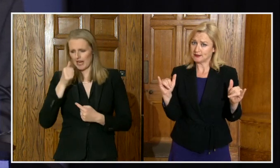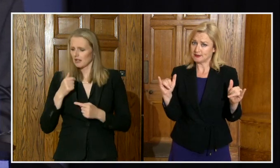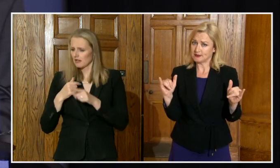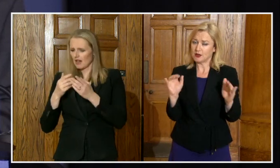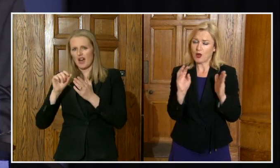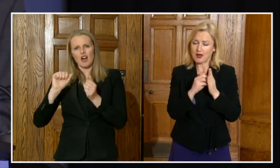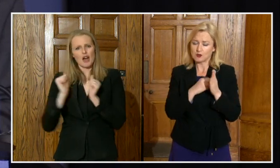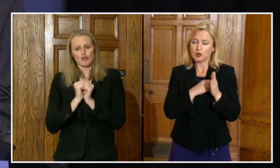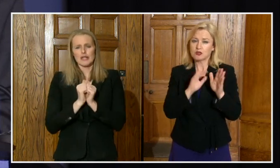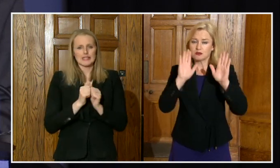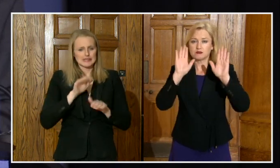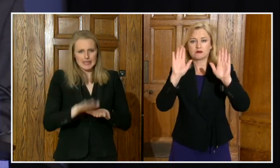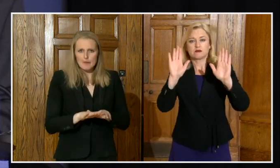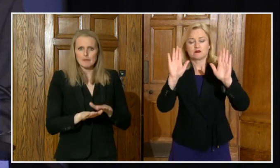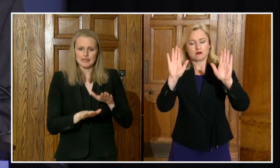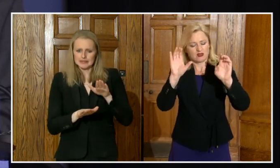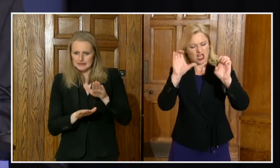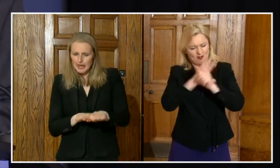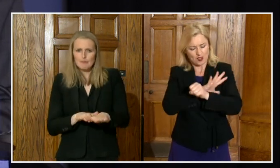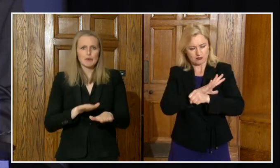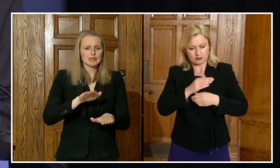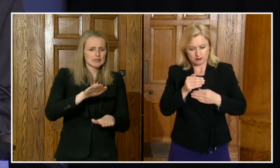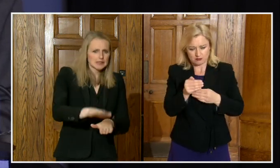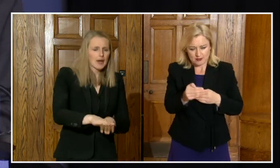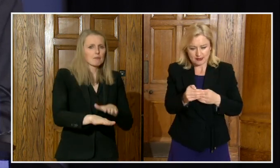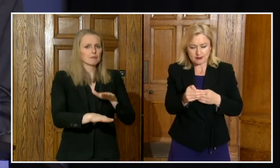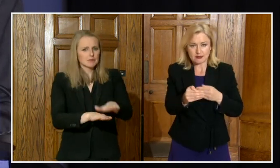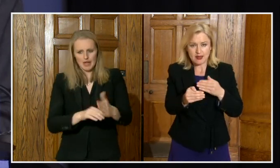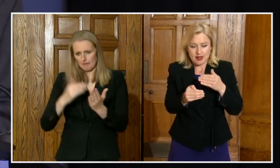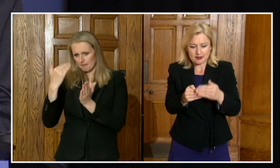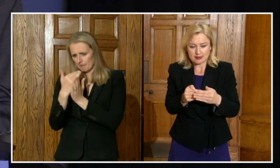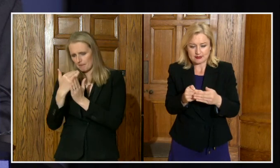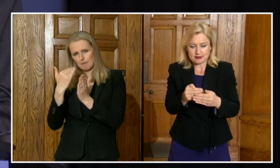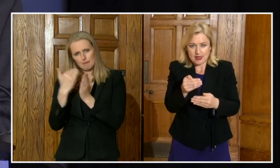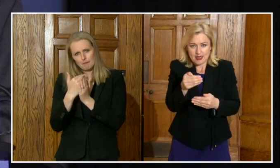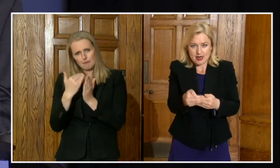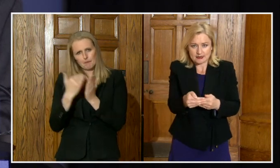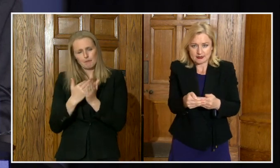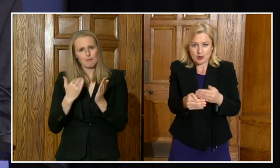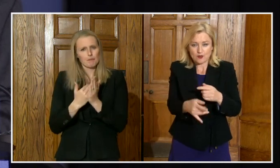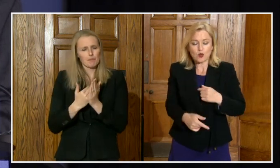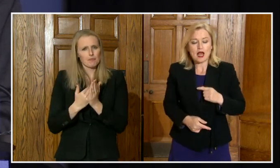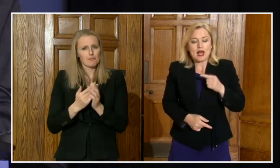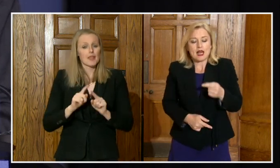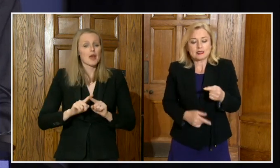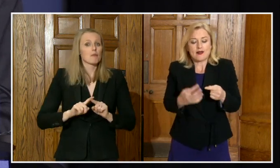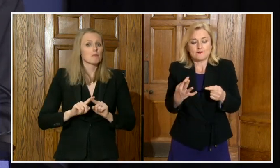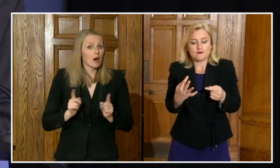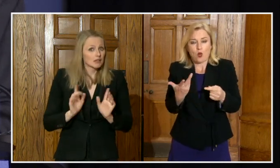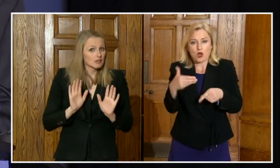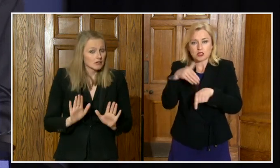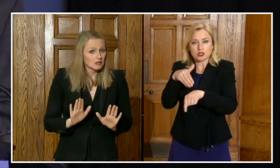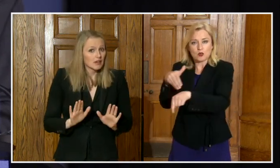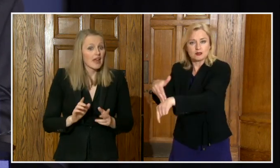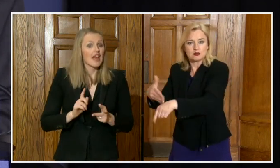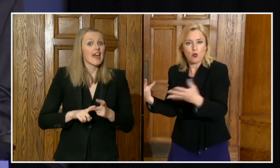step-by-step, any changes in the measures we have in place and any consequence in terms of how people are behaving